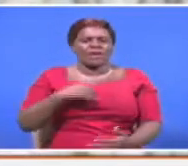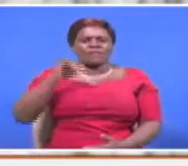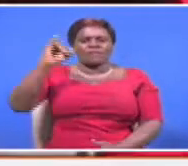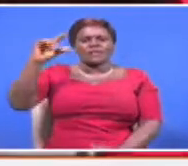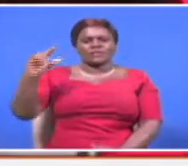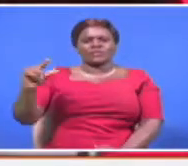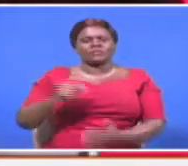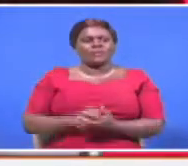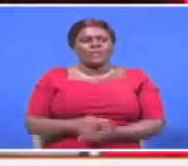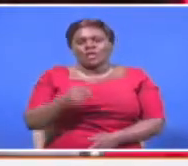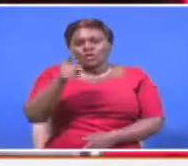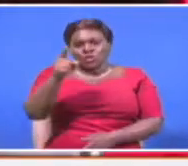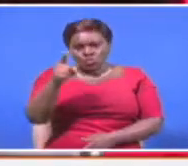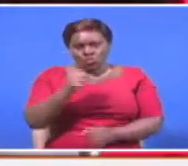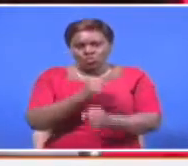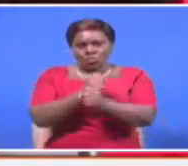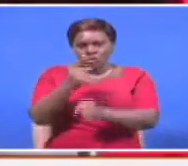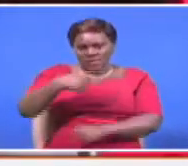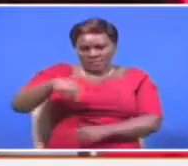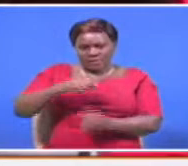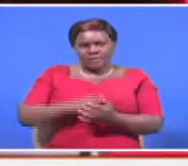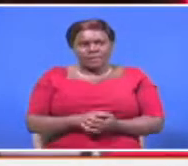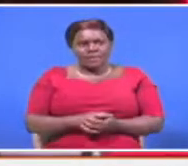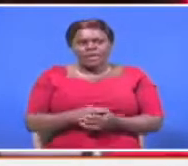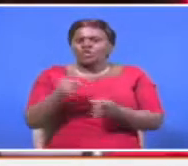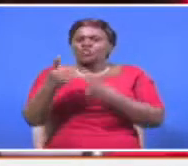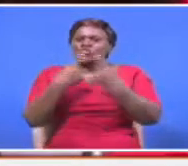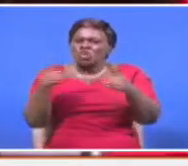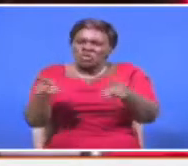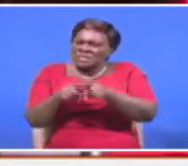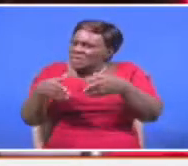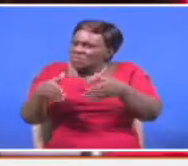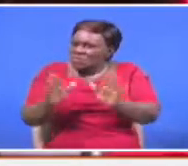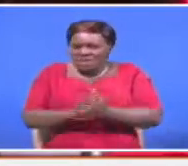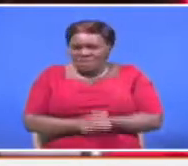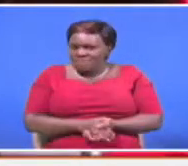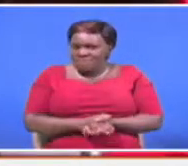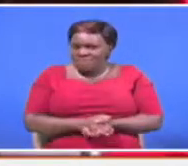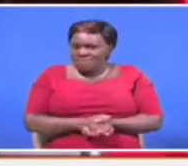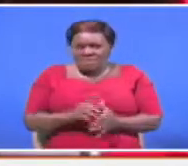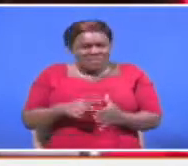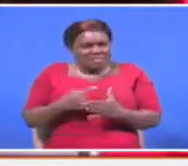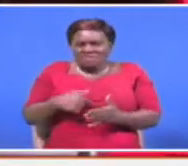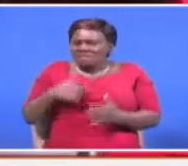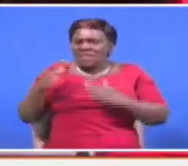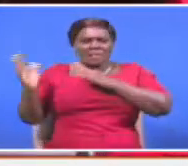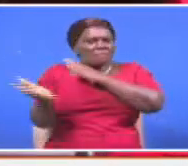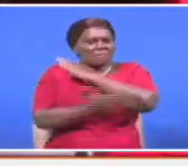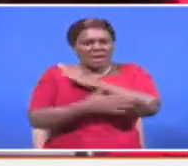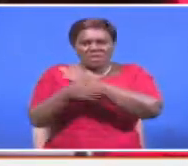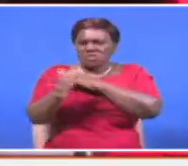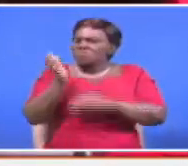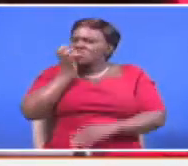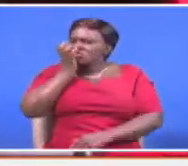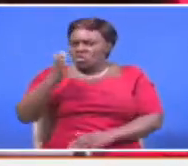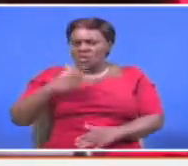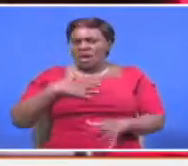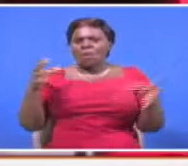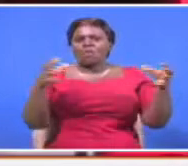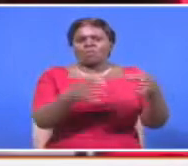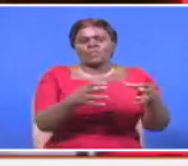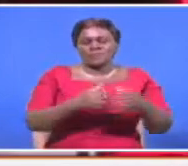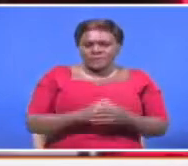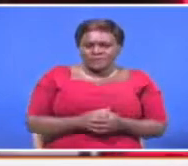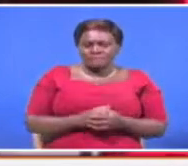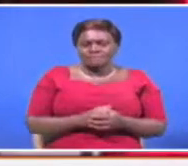yesterday. You are a person to protect us. Now if you are talking that way to us, then we feel bad, we feel that we are neglected as